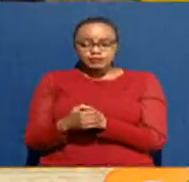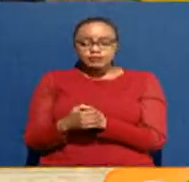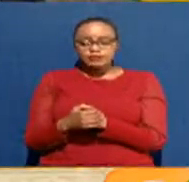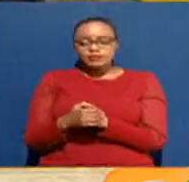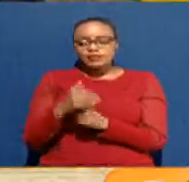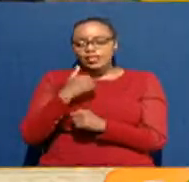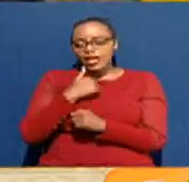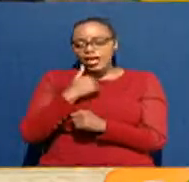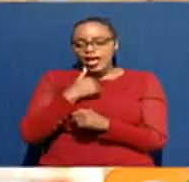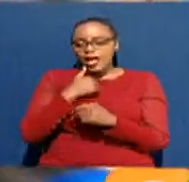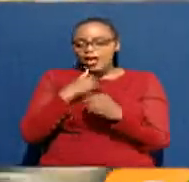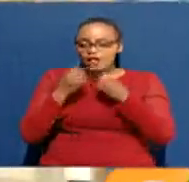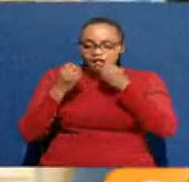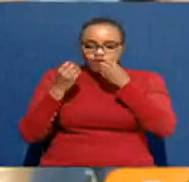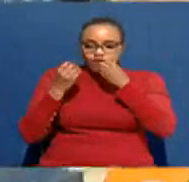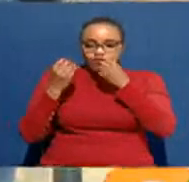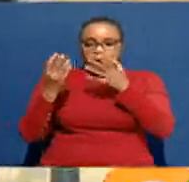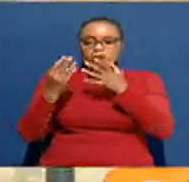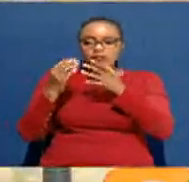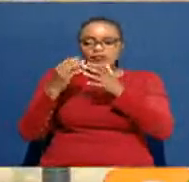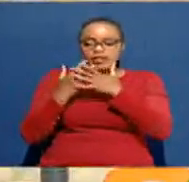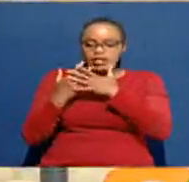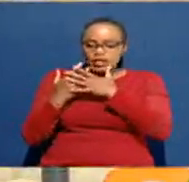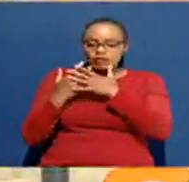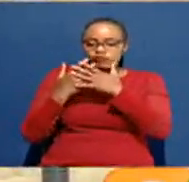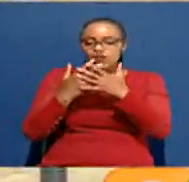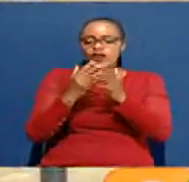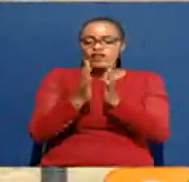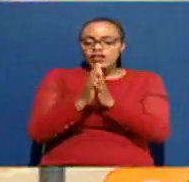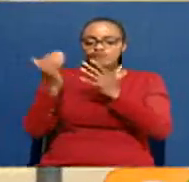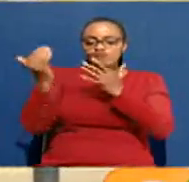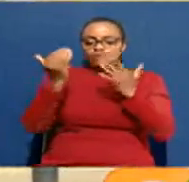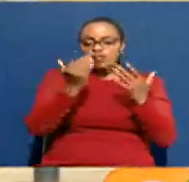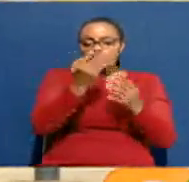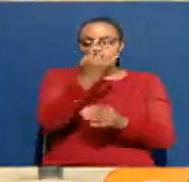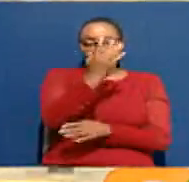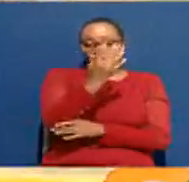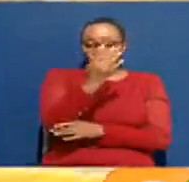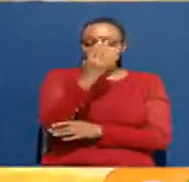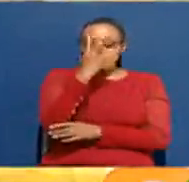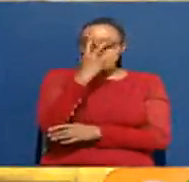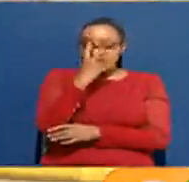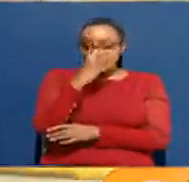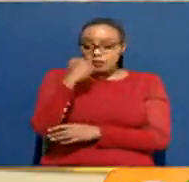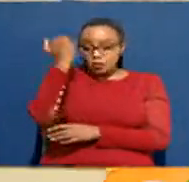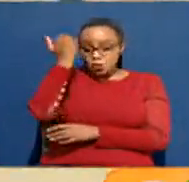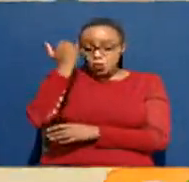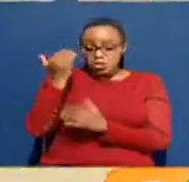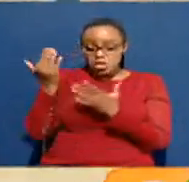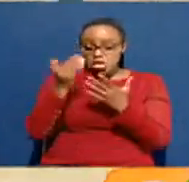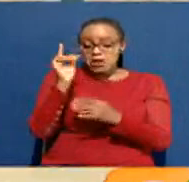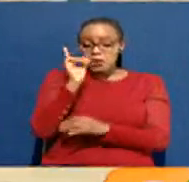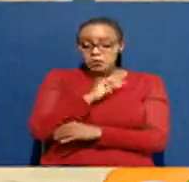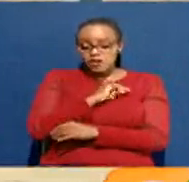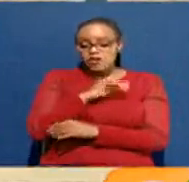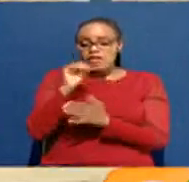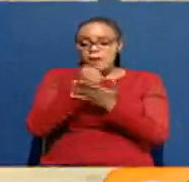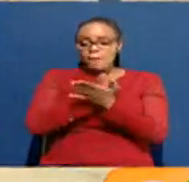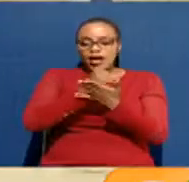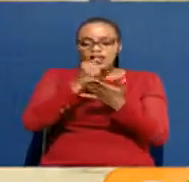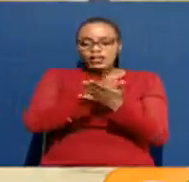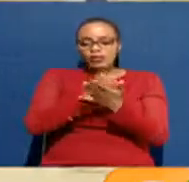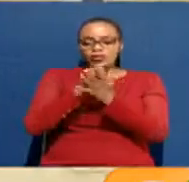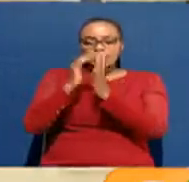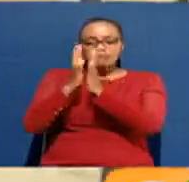Despite disclosures of the arrest and arraignment of four suspects, passport application backlog and